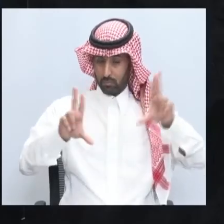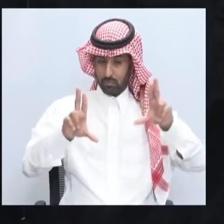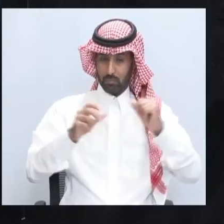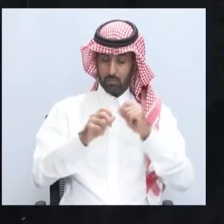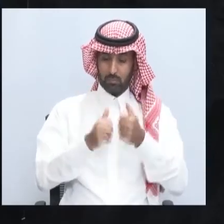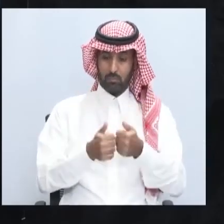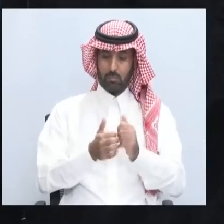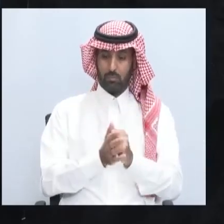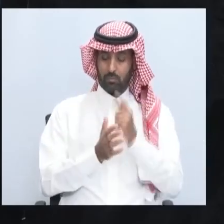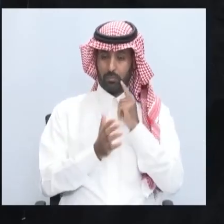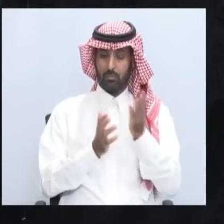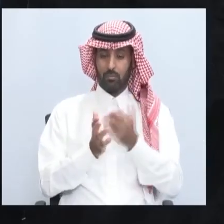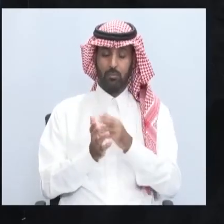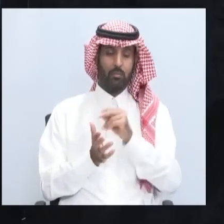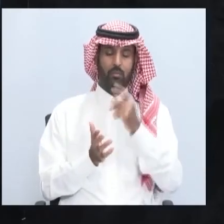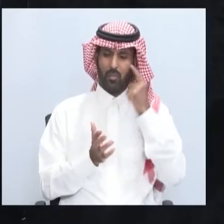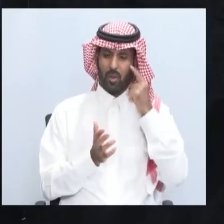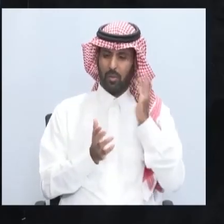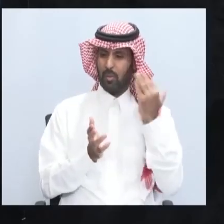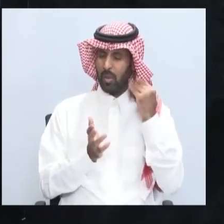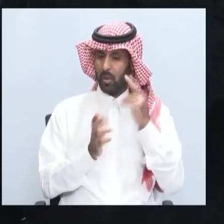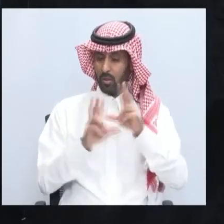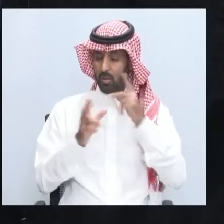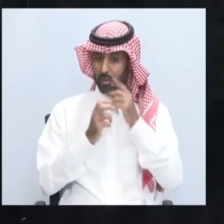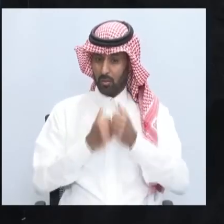a sports competing show like Sasuke, the Japanese show? Is